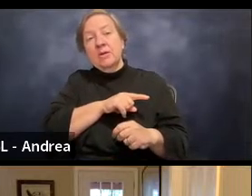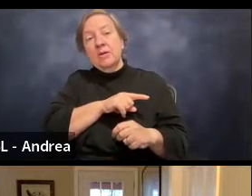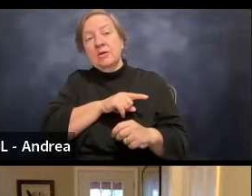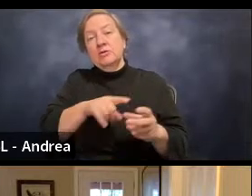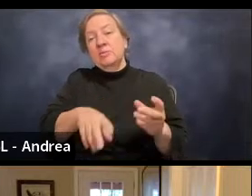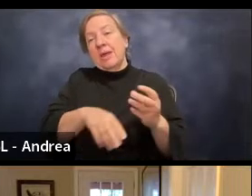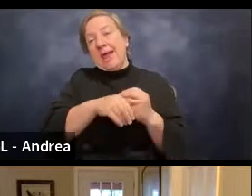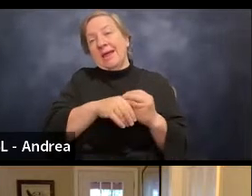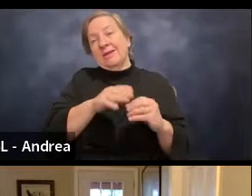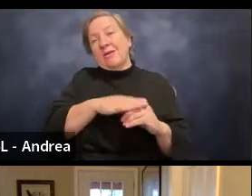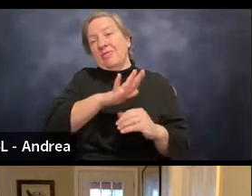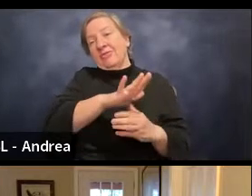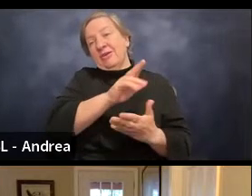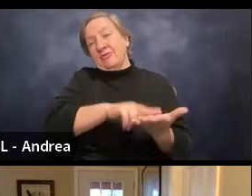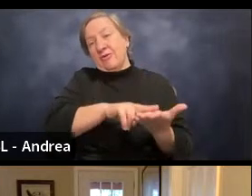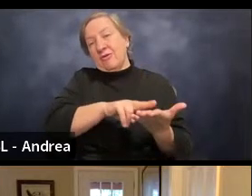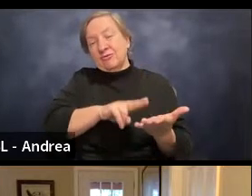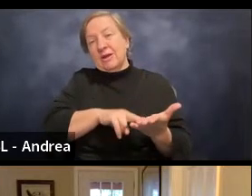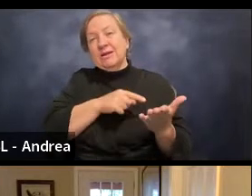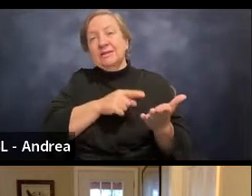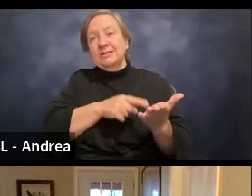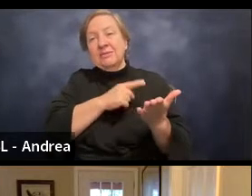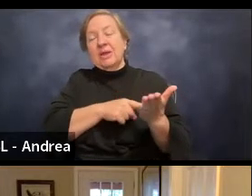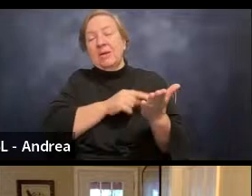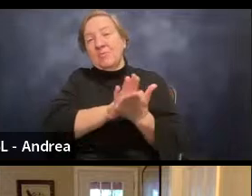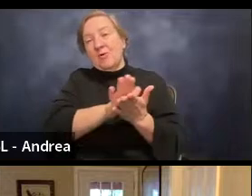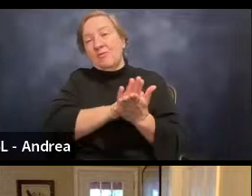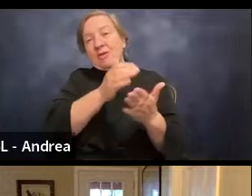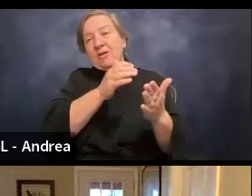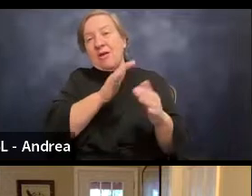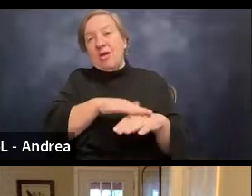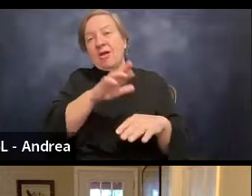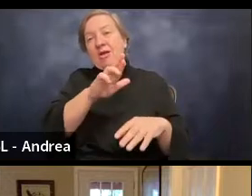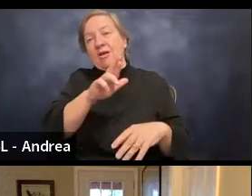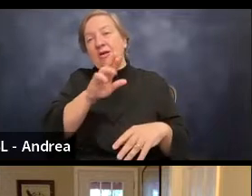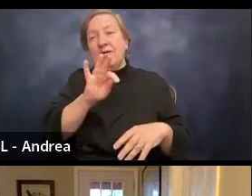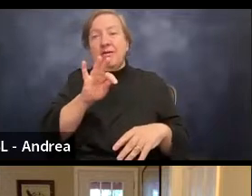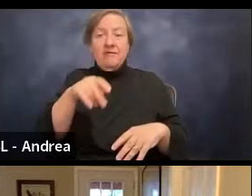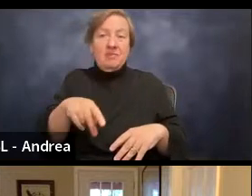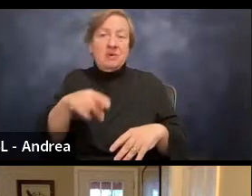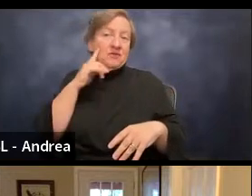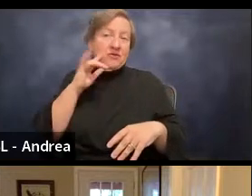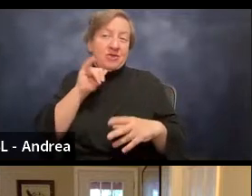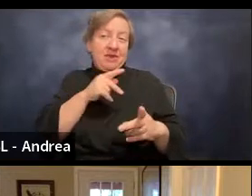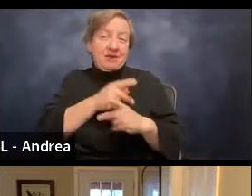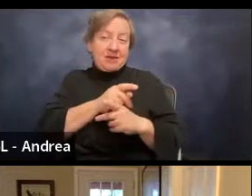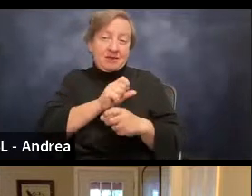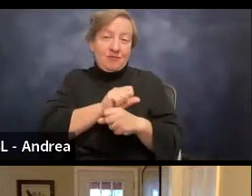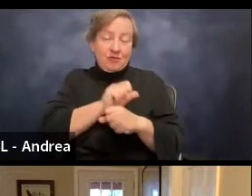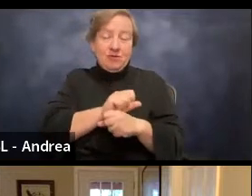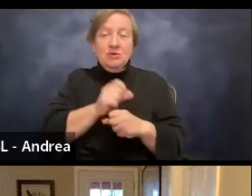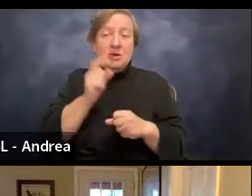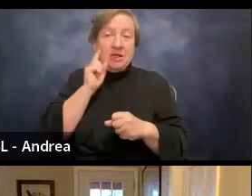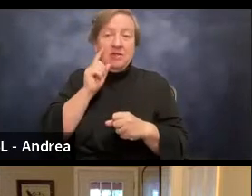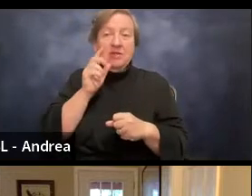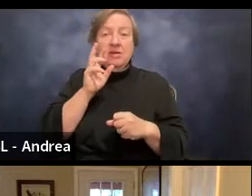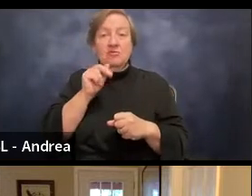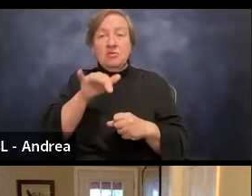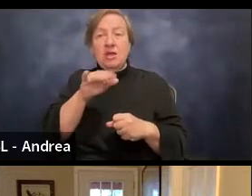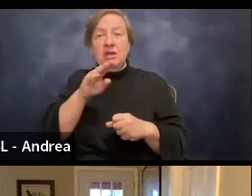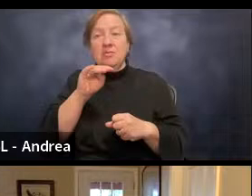their contract. And there's motivation under the RFPs that are put out for that type of work. So I think Raymore would be a